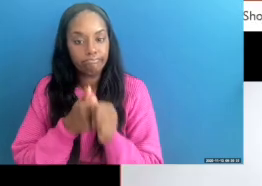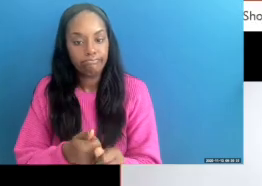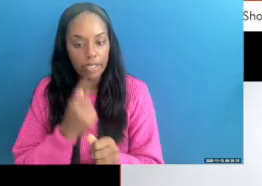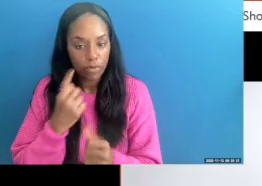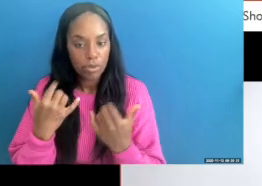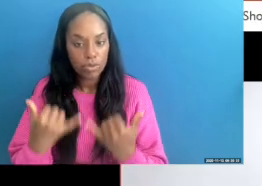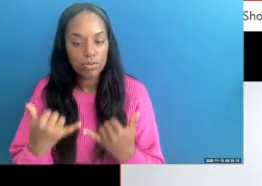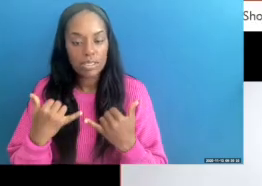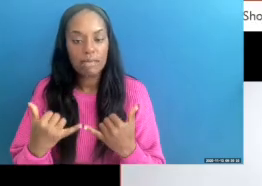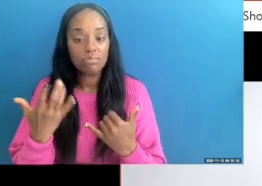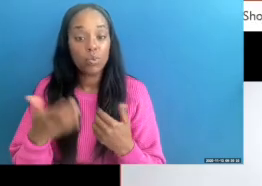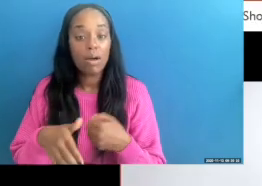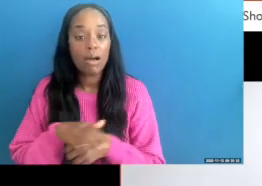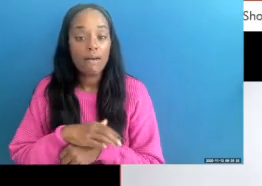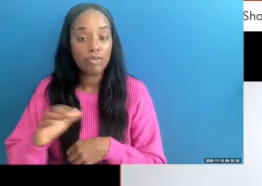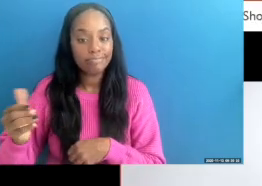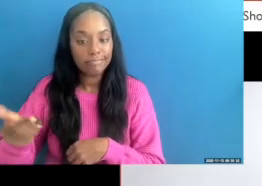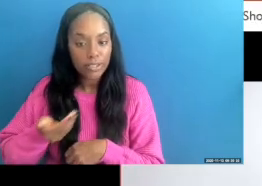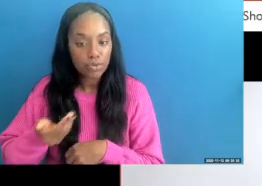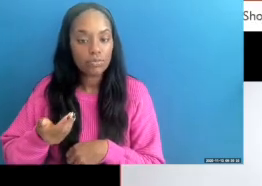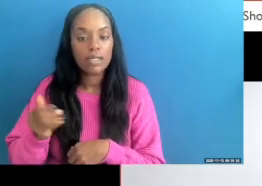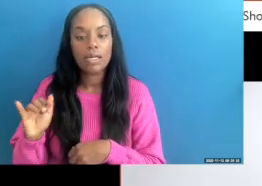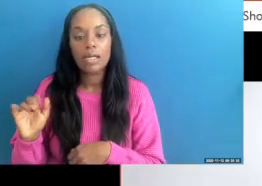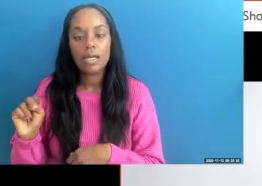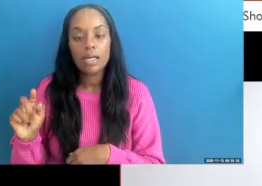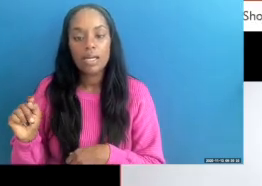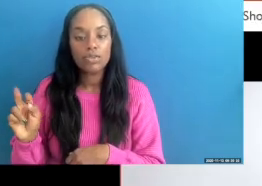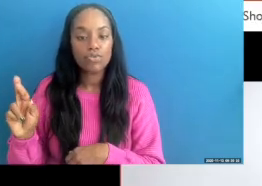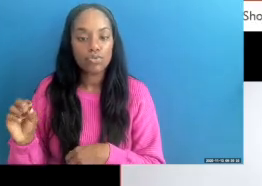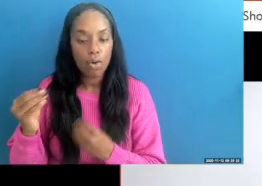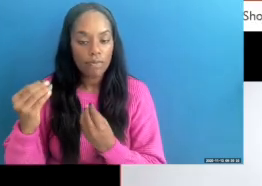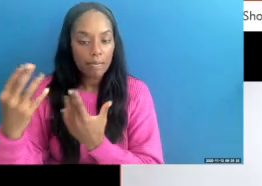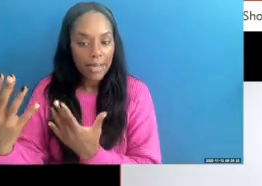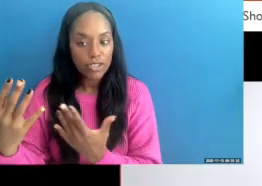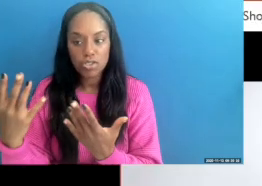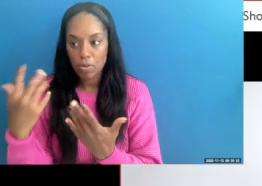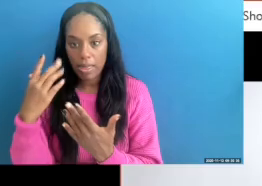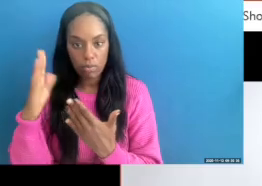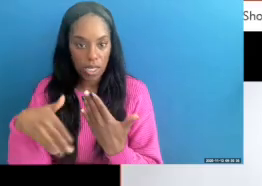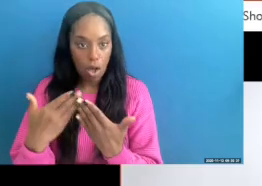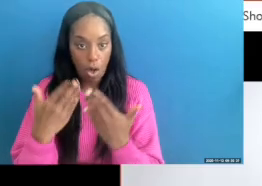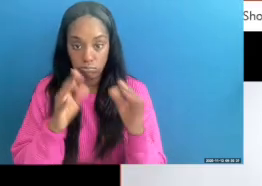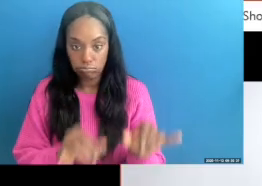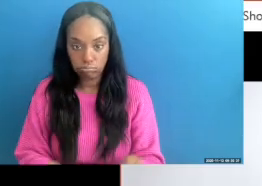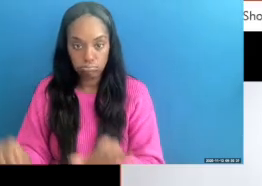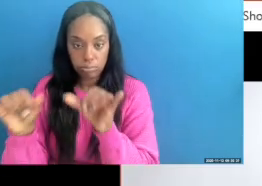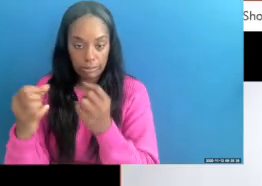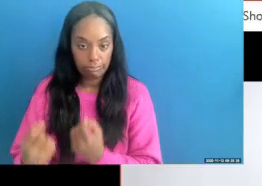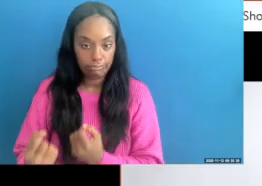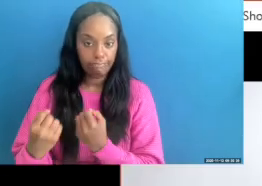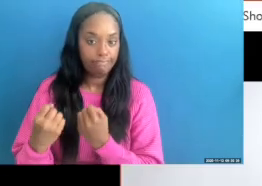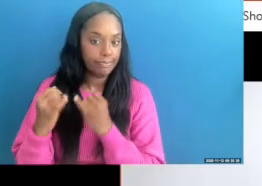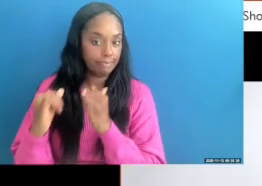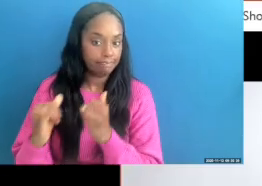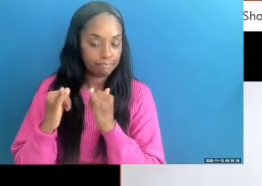day. We're going to cover some introductory information so that we all get on the same page. And then we'll be holding our